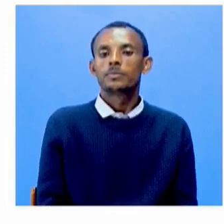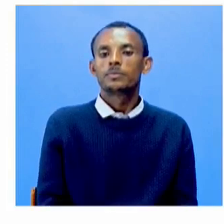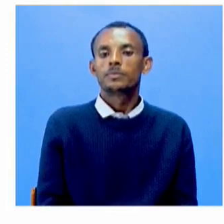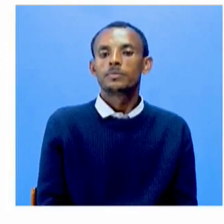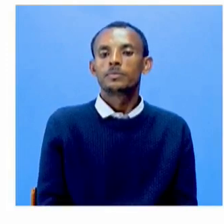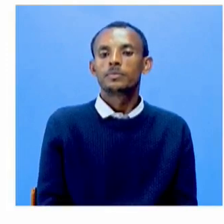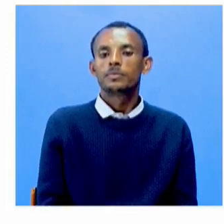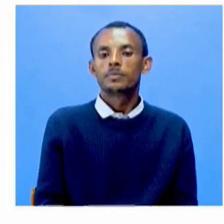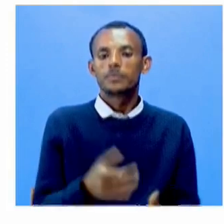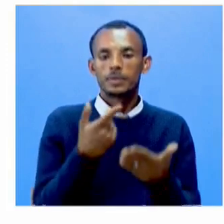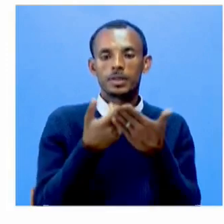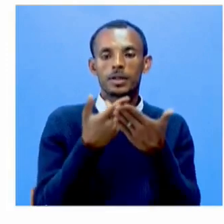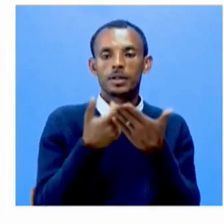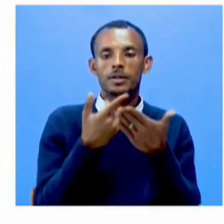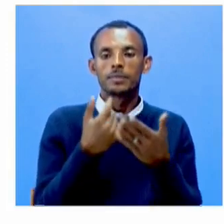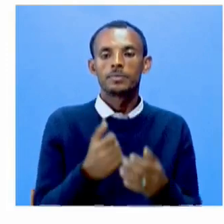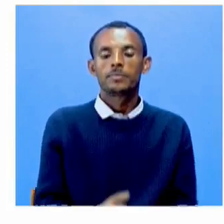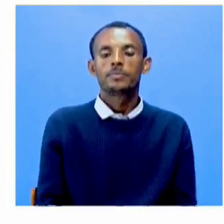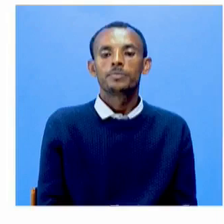Here,